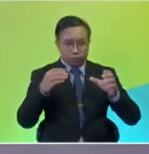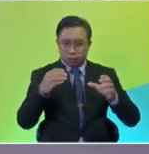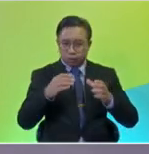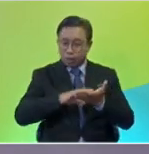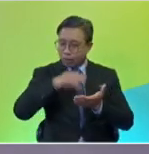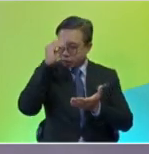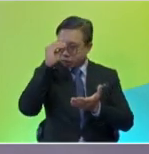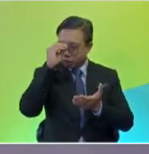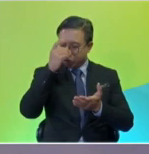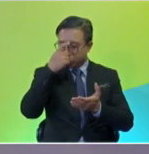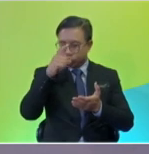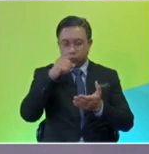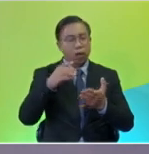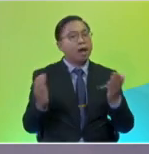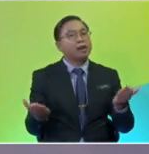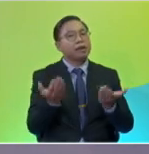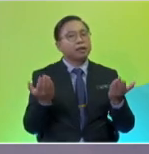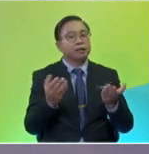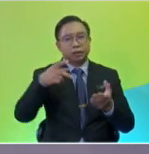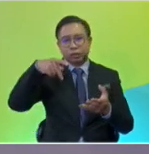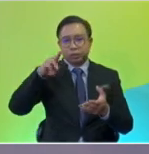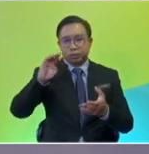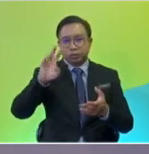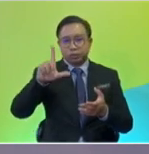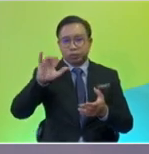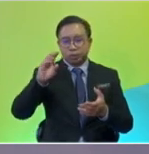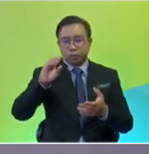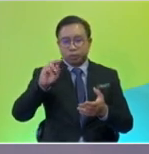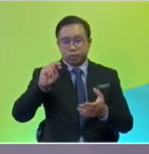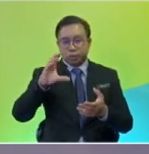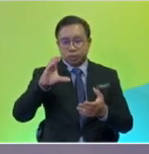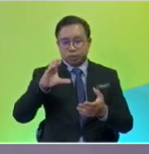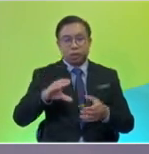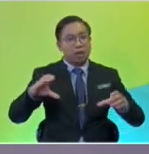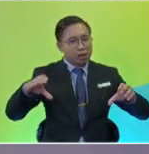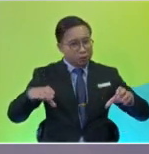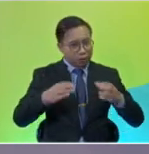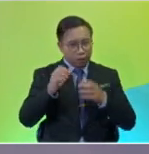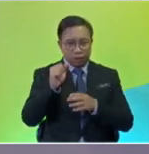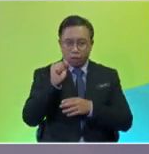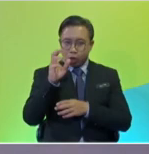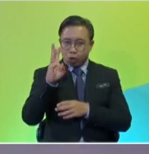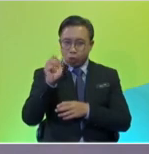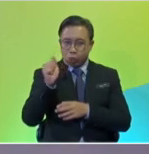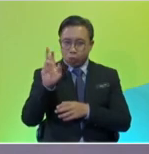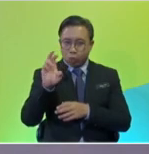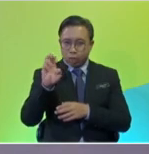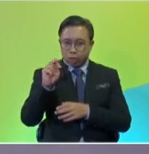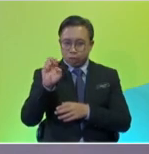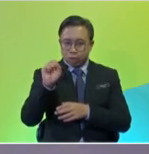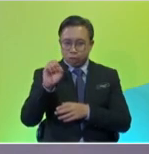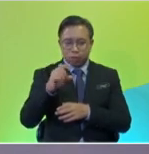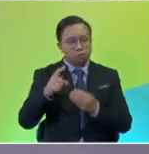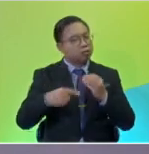to educate the public. Creating awareness. Correct. To create awareness. Because if we don't know, how do we